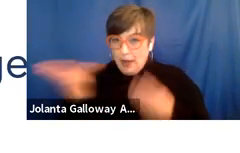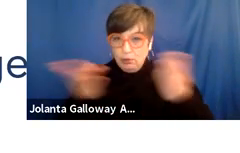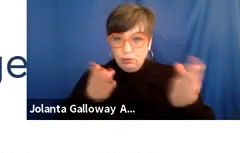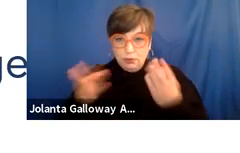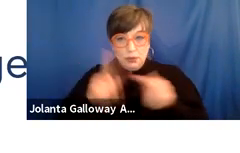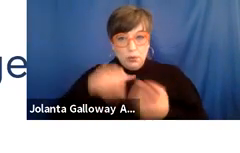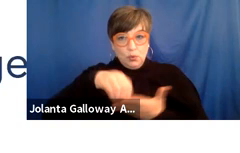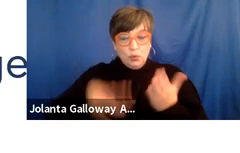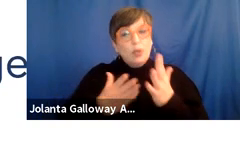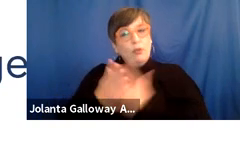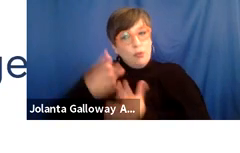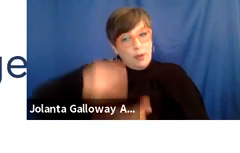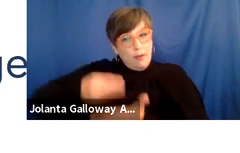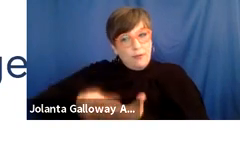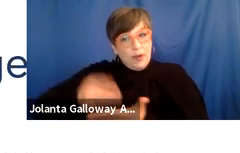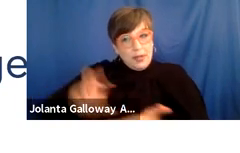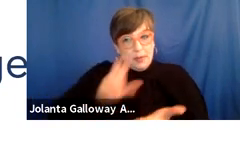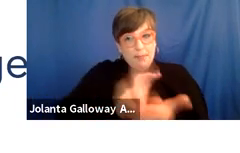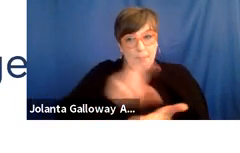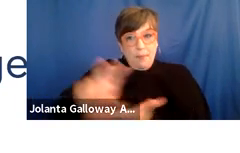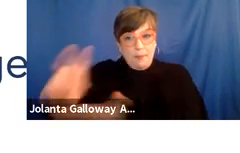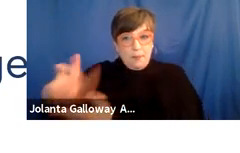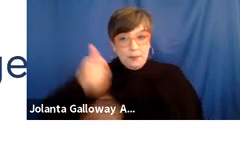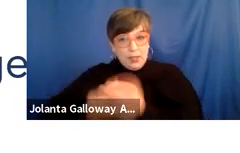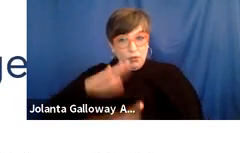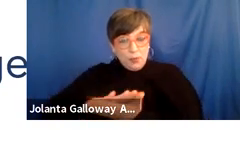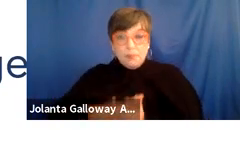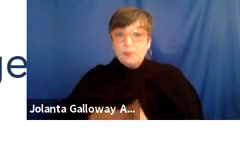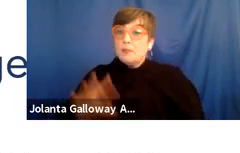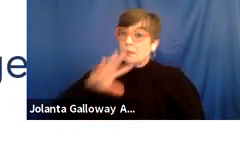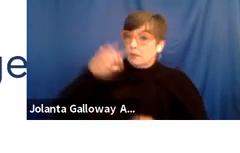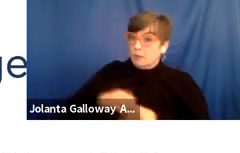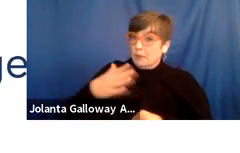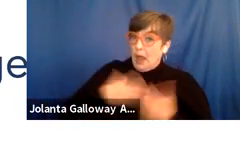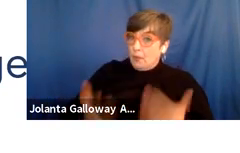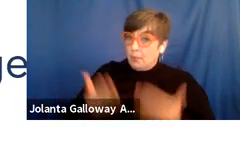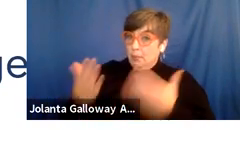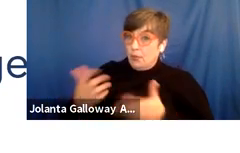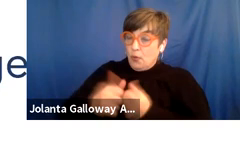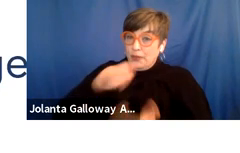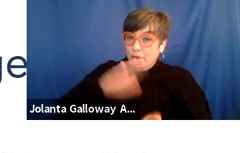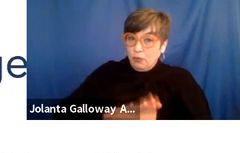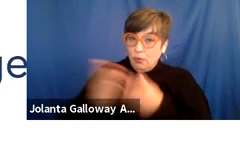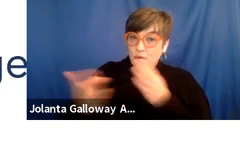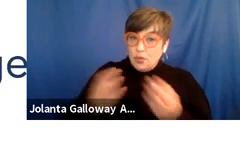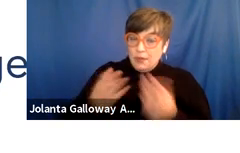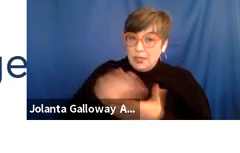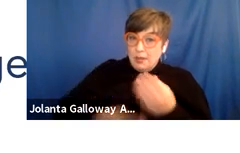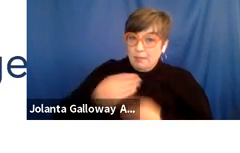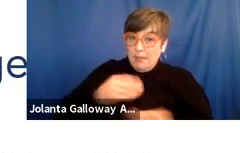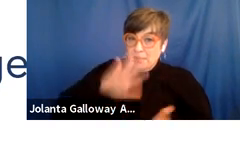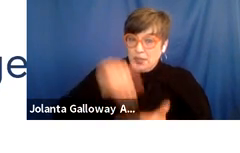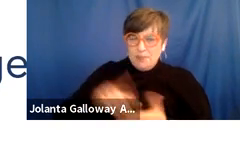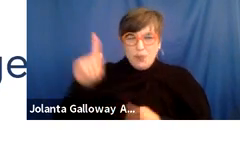students through funding to schools. Combined with our proposals in school services budgeted centrally,